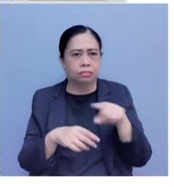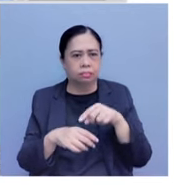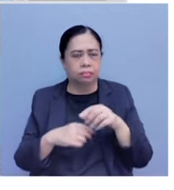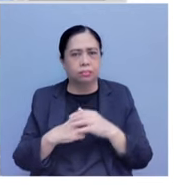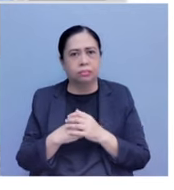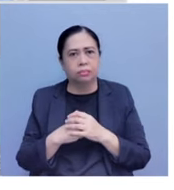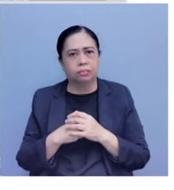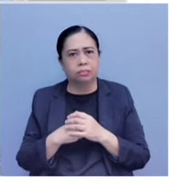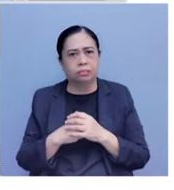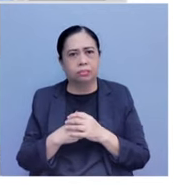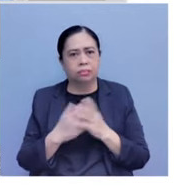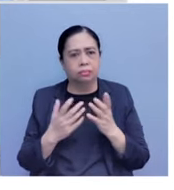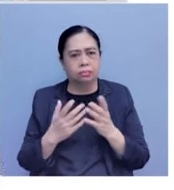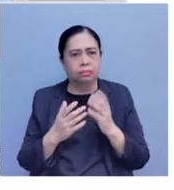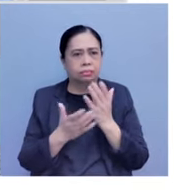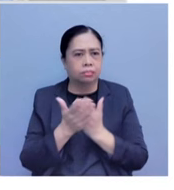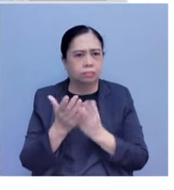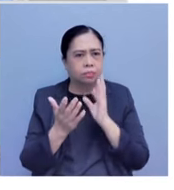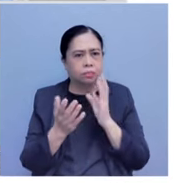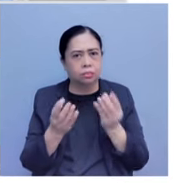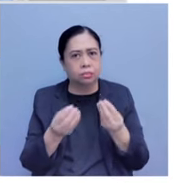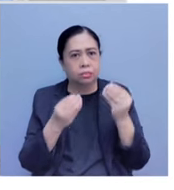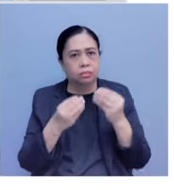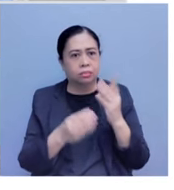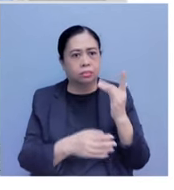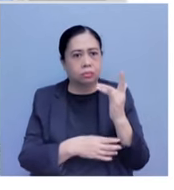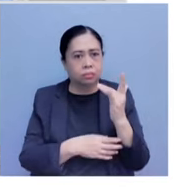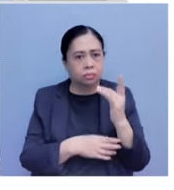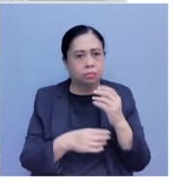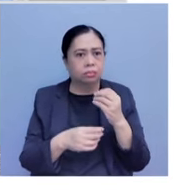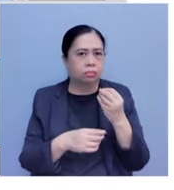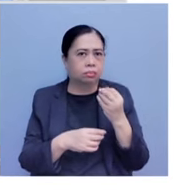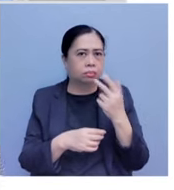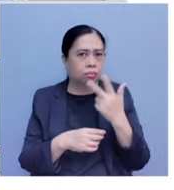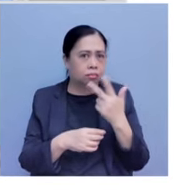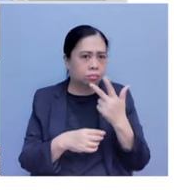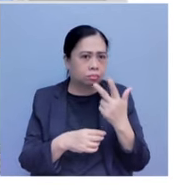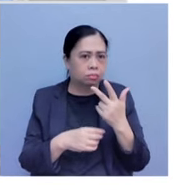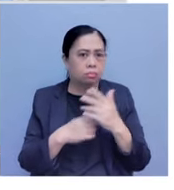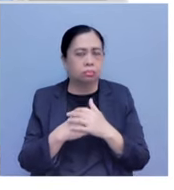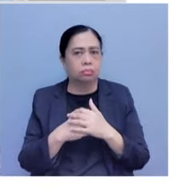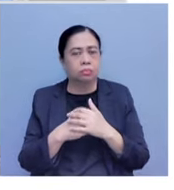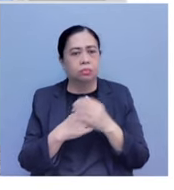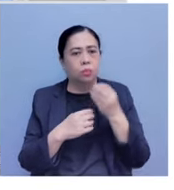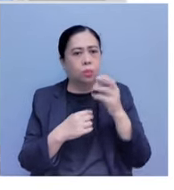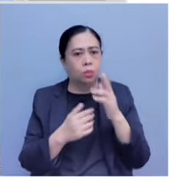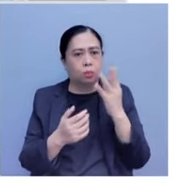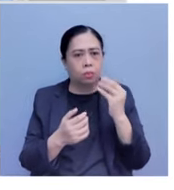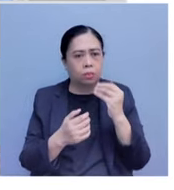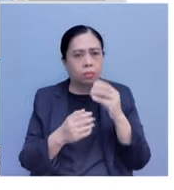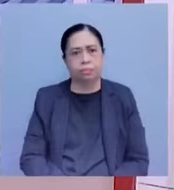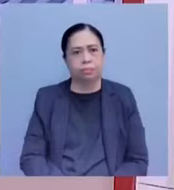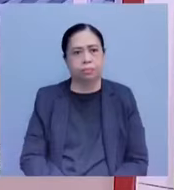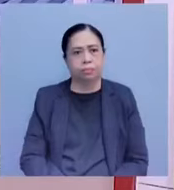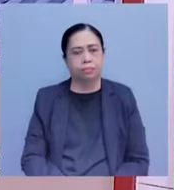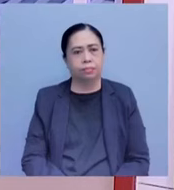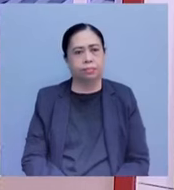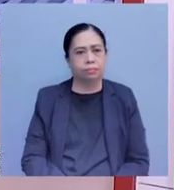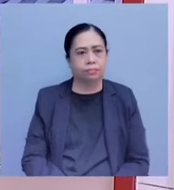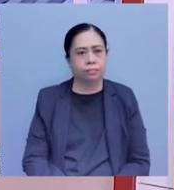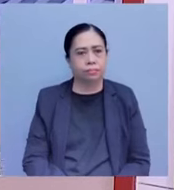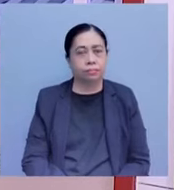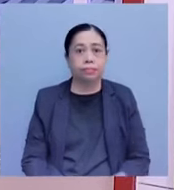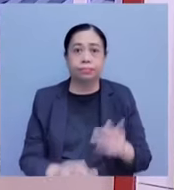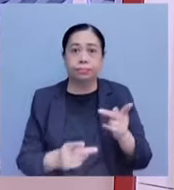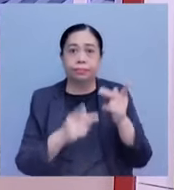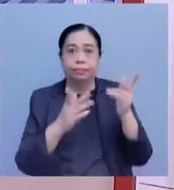Some project na yan, some will give 25% return, some 30%, 50%. One of the